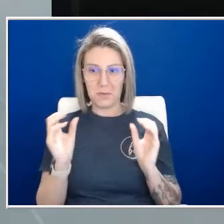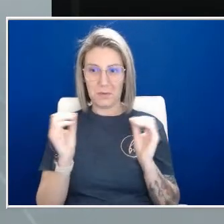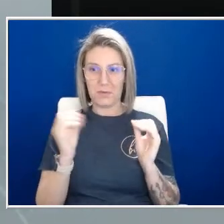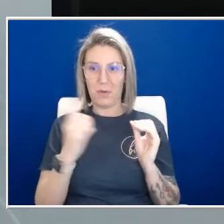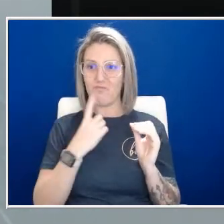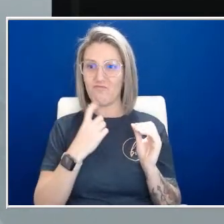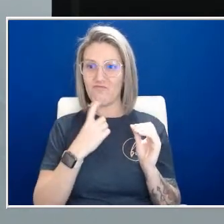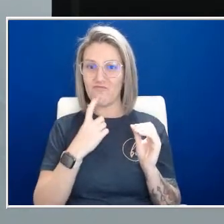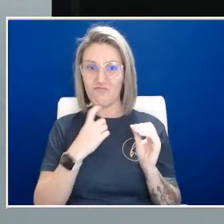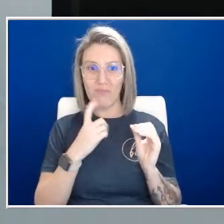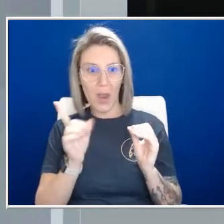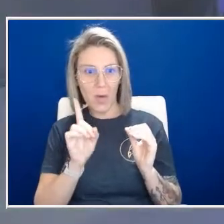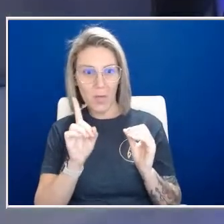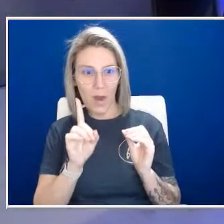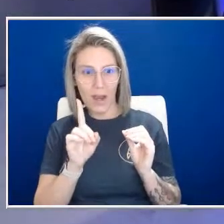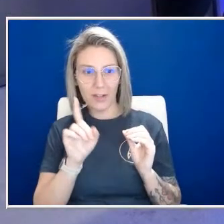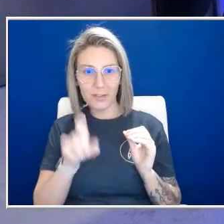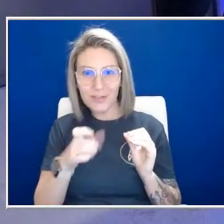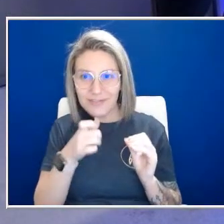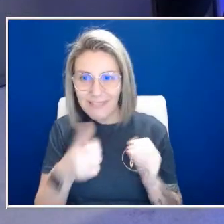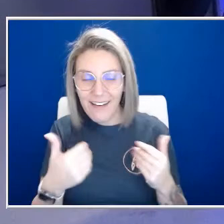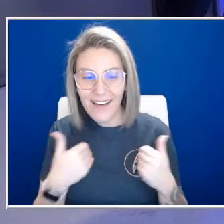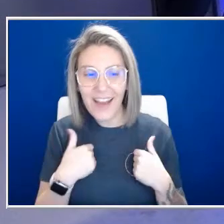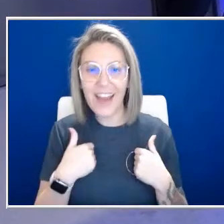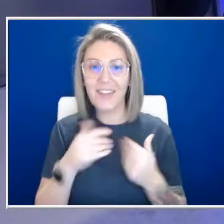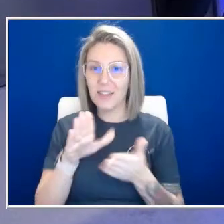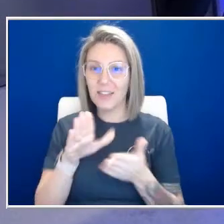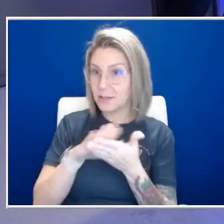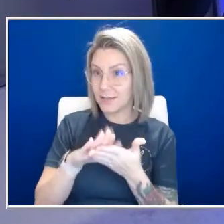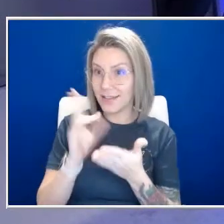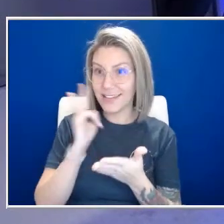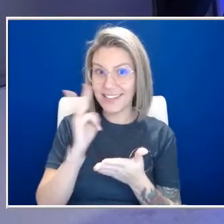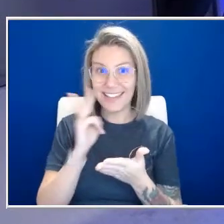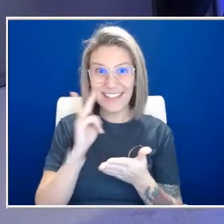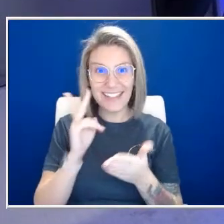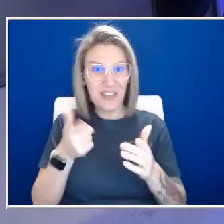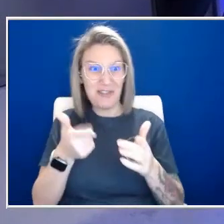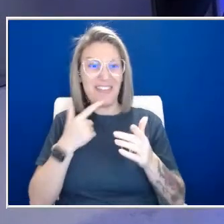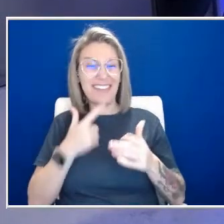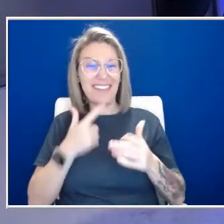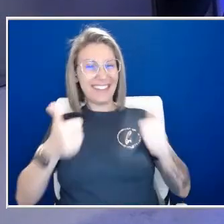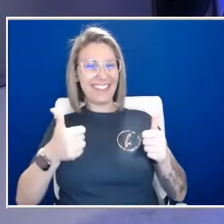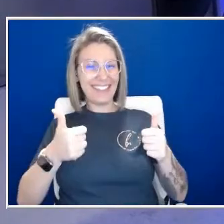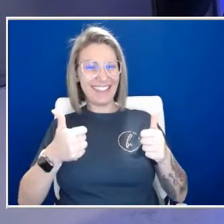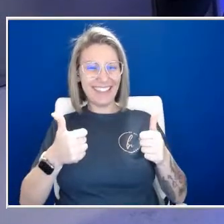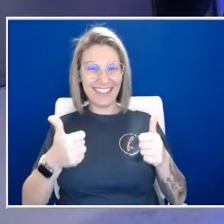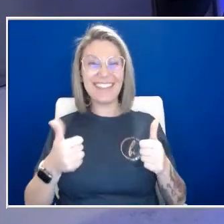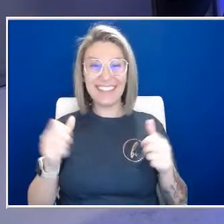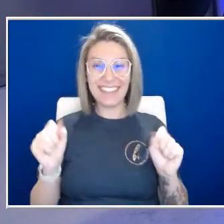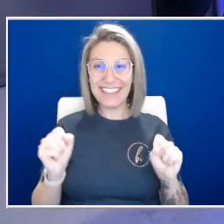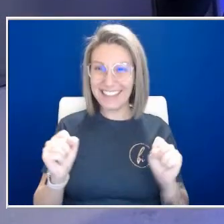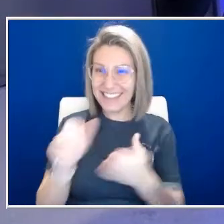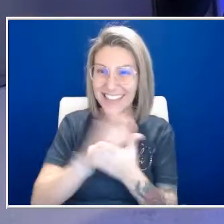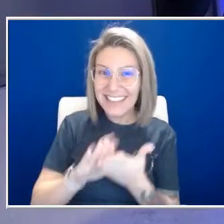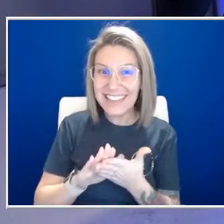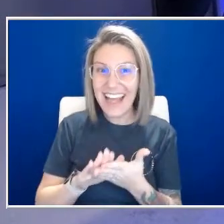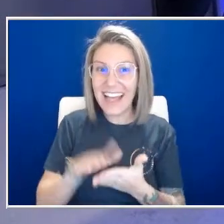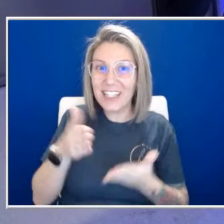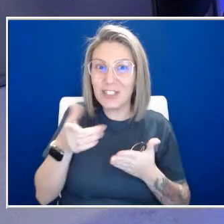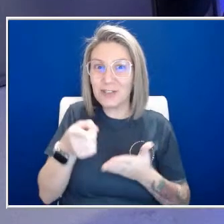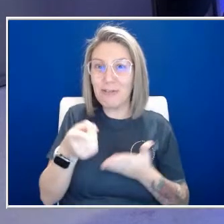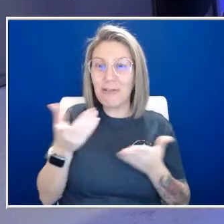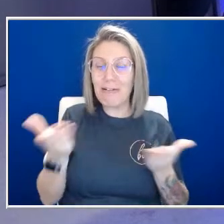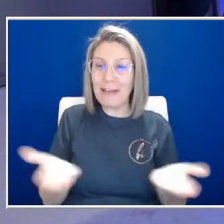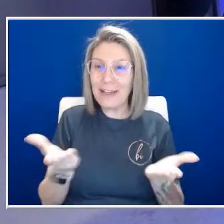be red. Nice. It is nice to see. I know you give the big thumbs up. It's nice to have her sitting here with us doing well, isn't it?